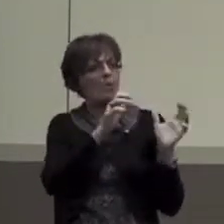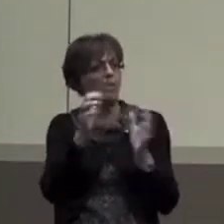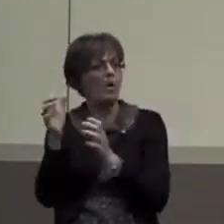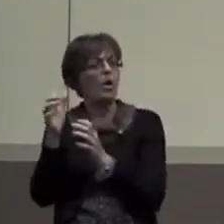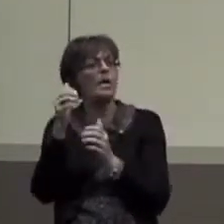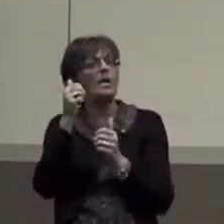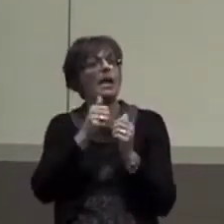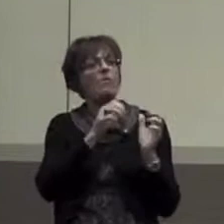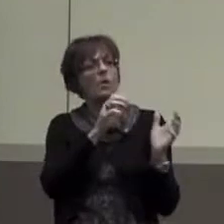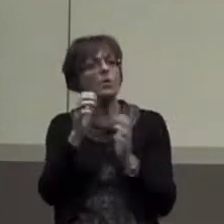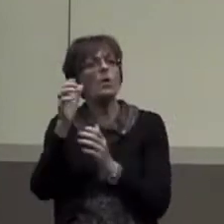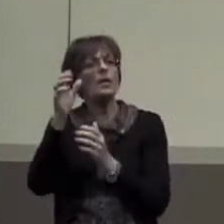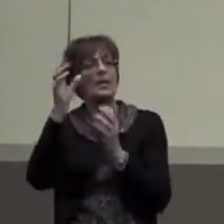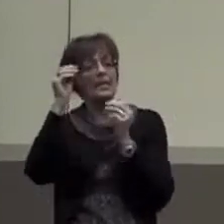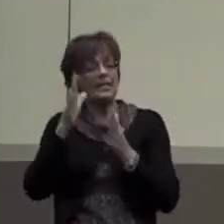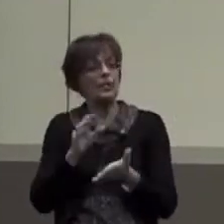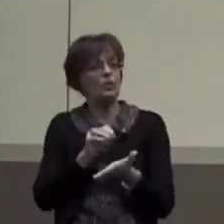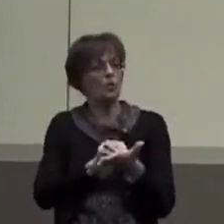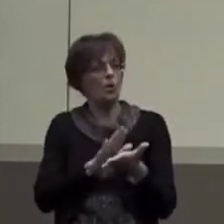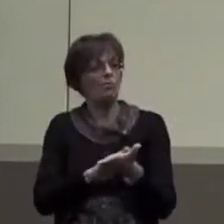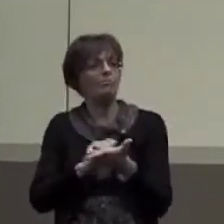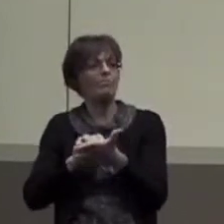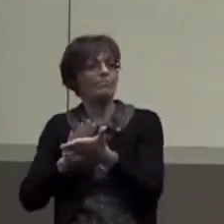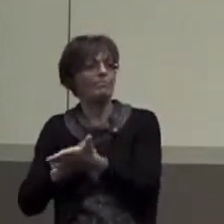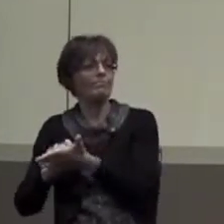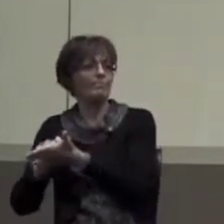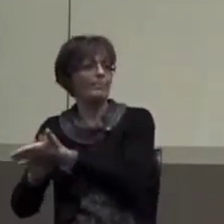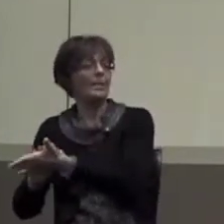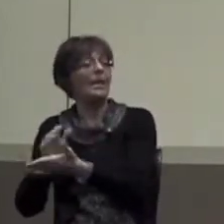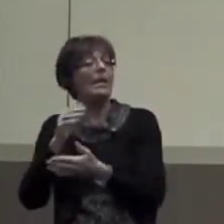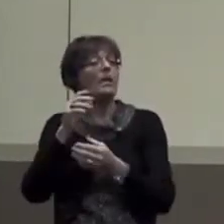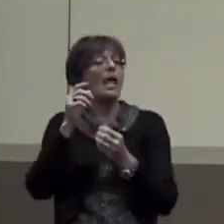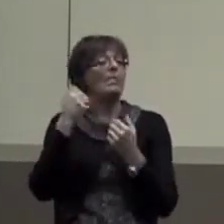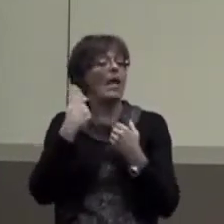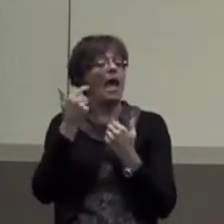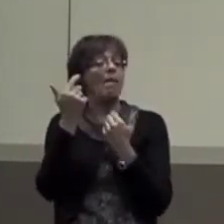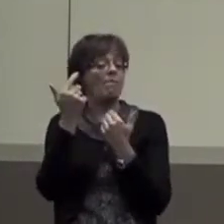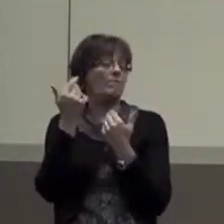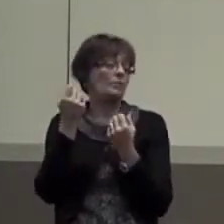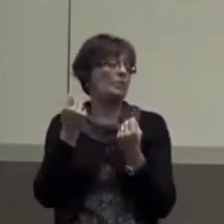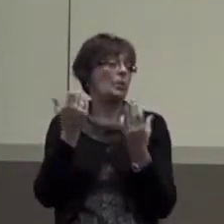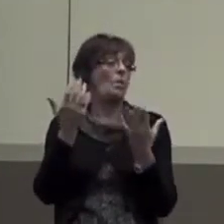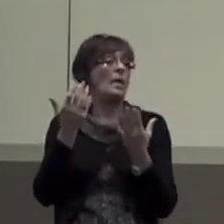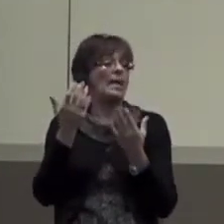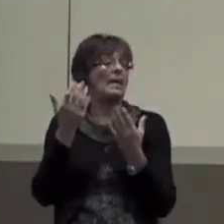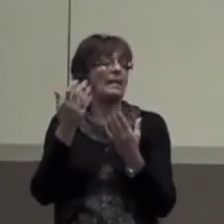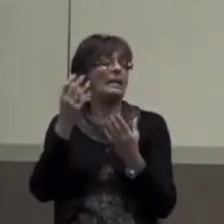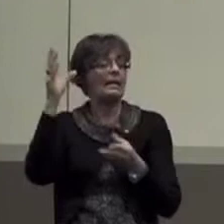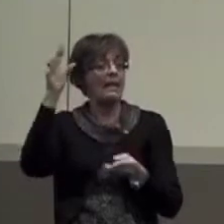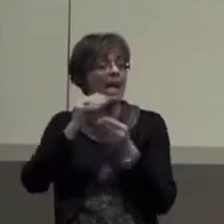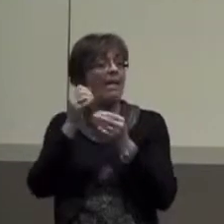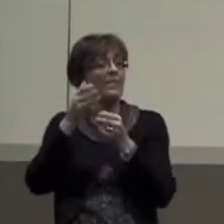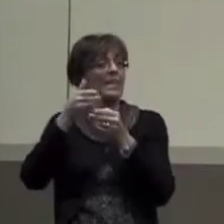teacher marks whether they did them or not, and if they have so many at the end of the day, maybe they get a reward of some sort.